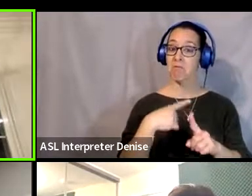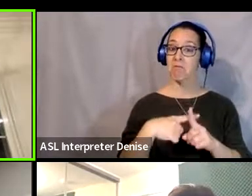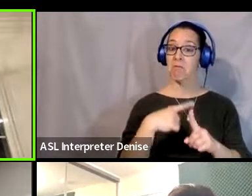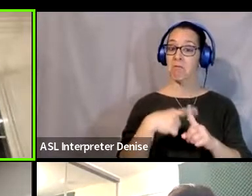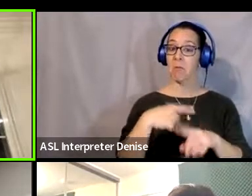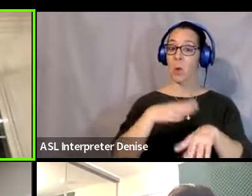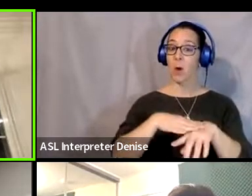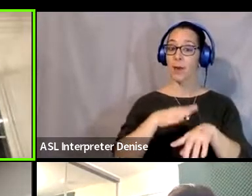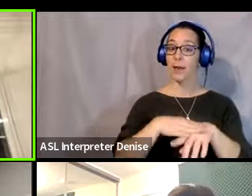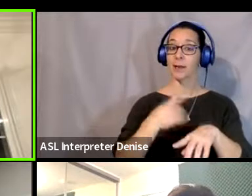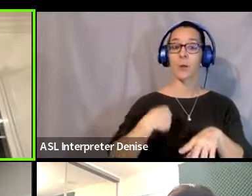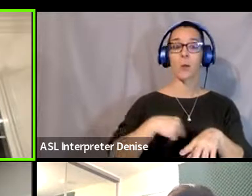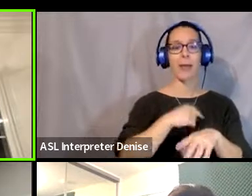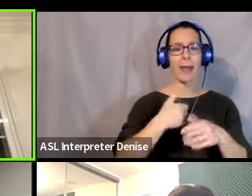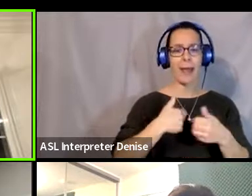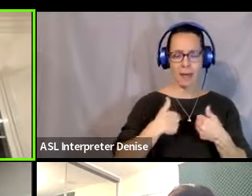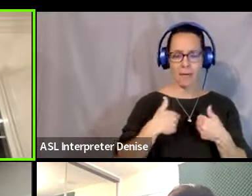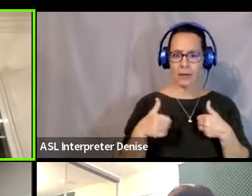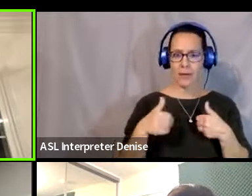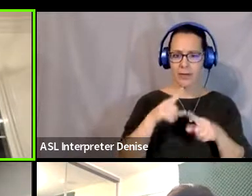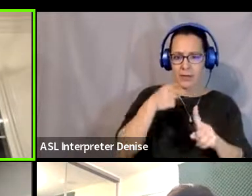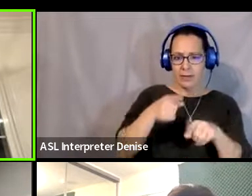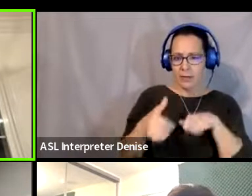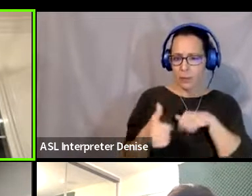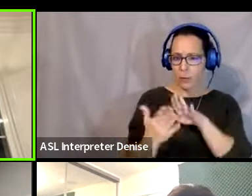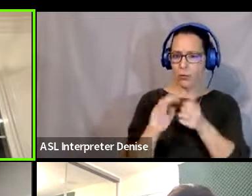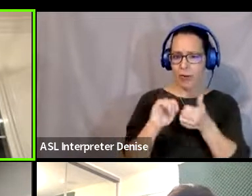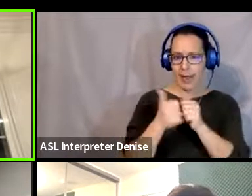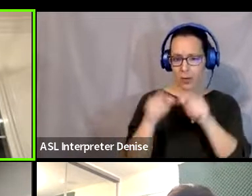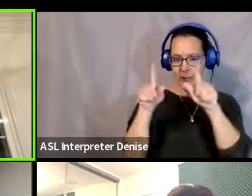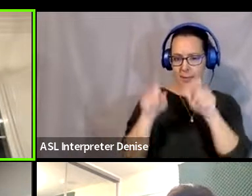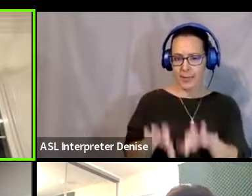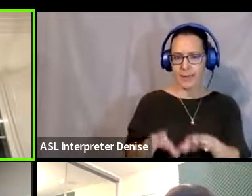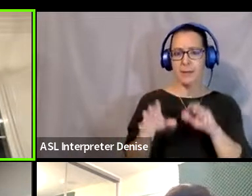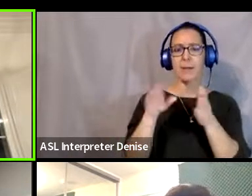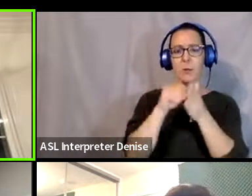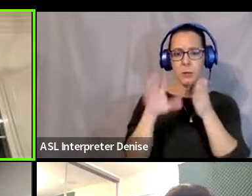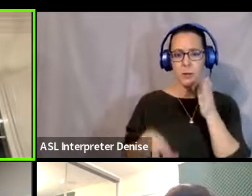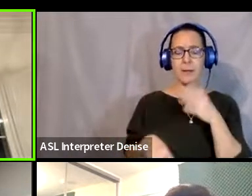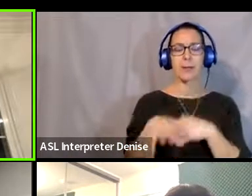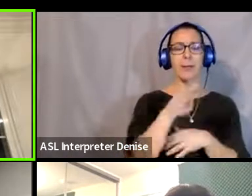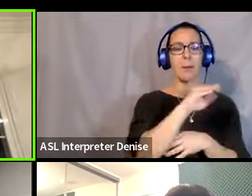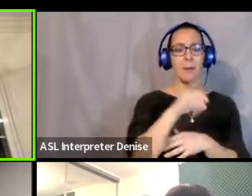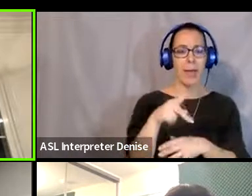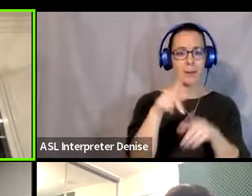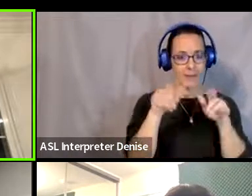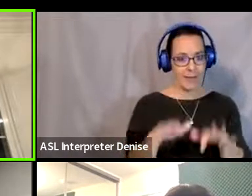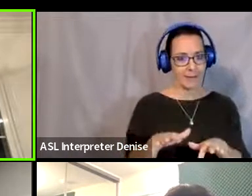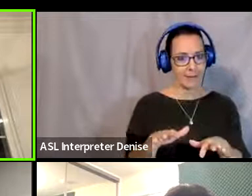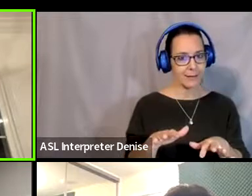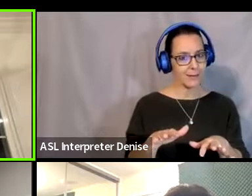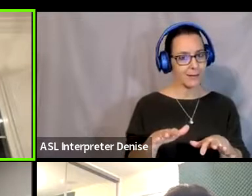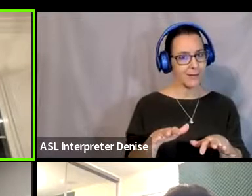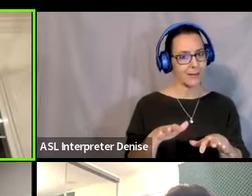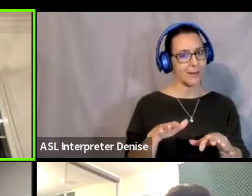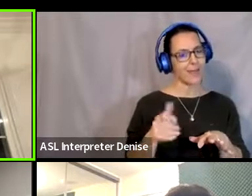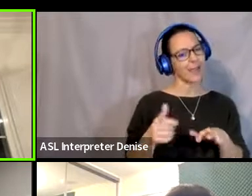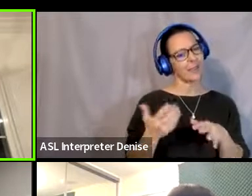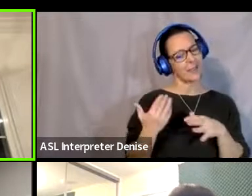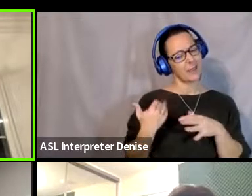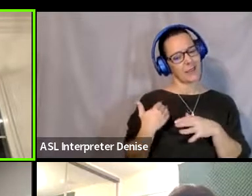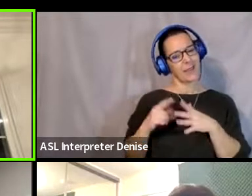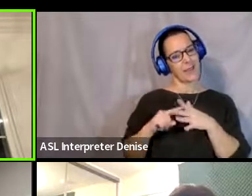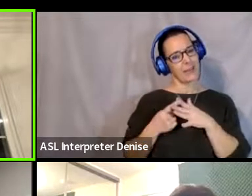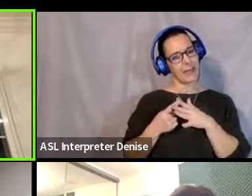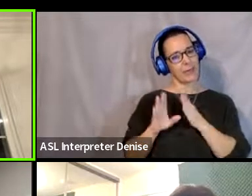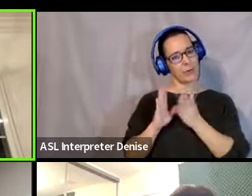to how we assess our students. We have map tests in the beginning when we start school in the